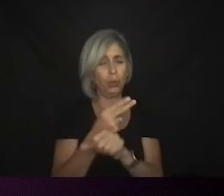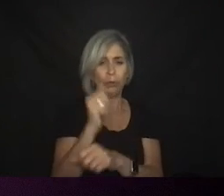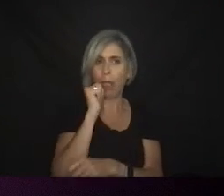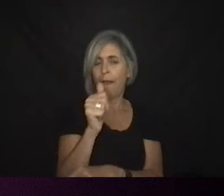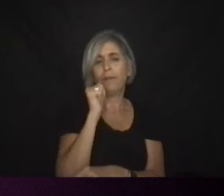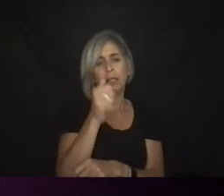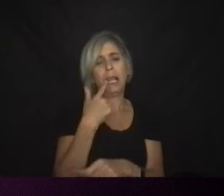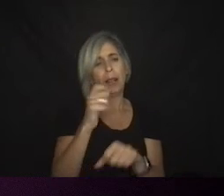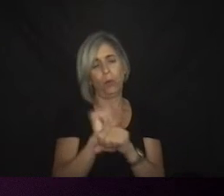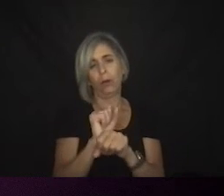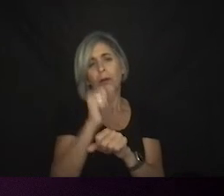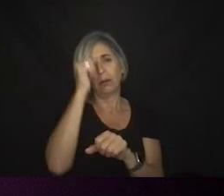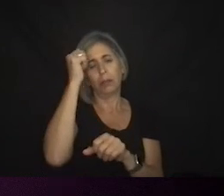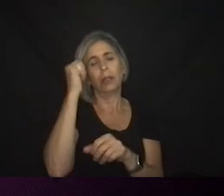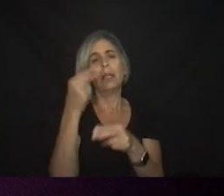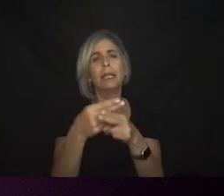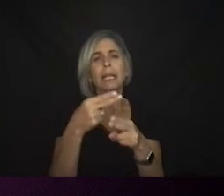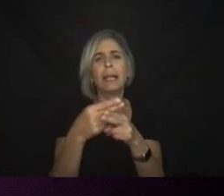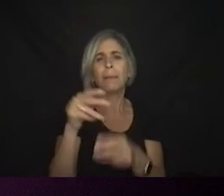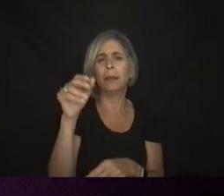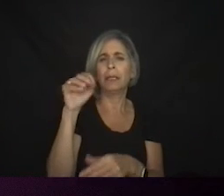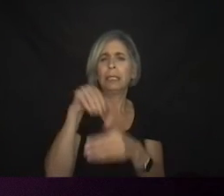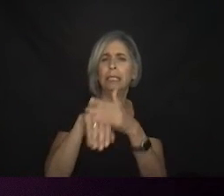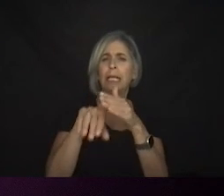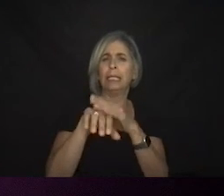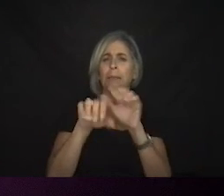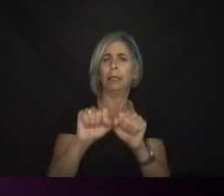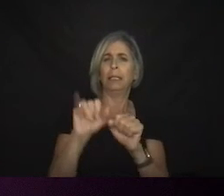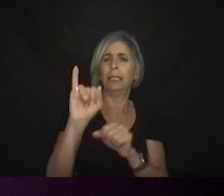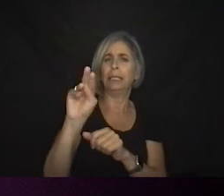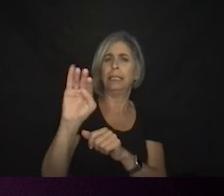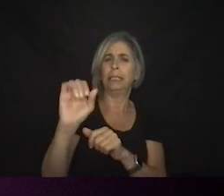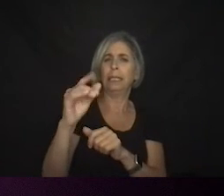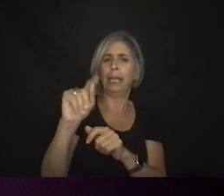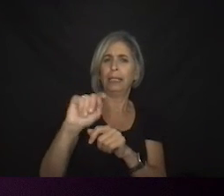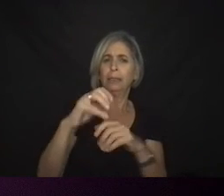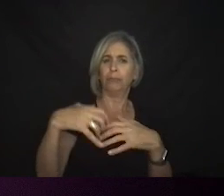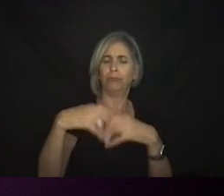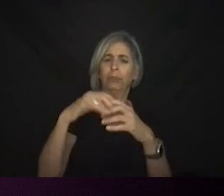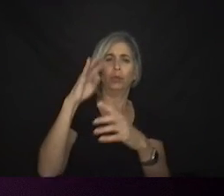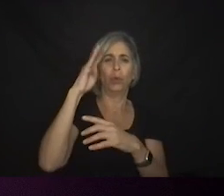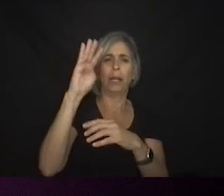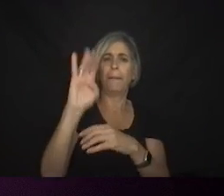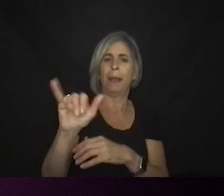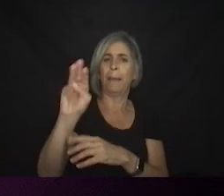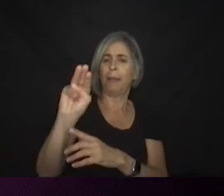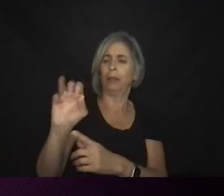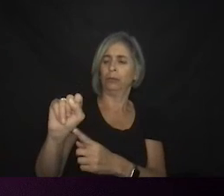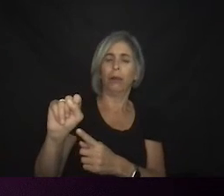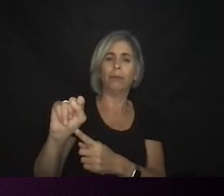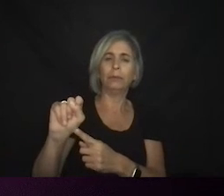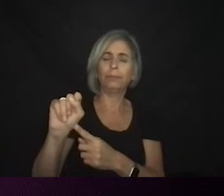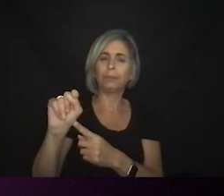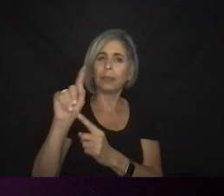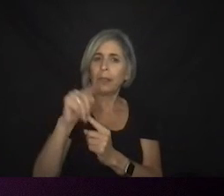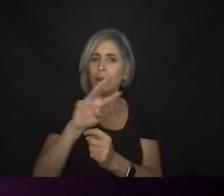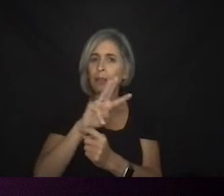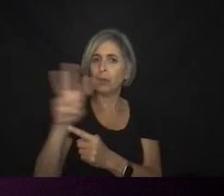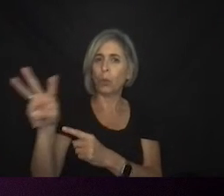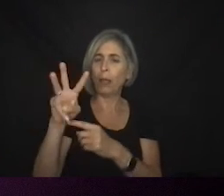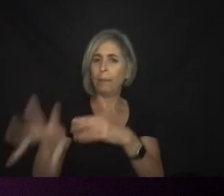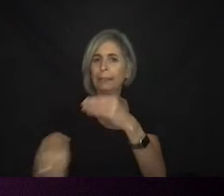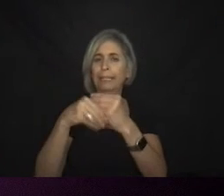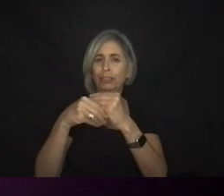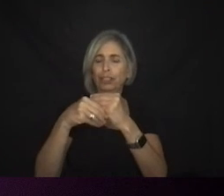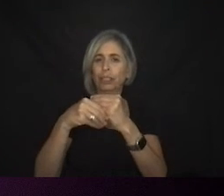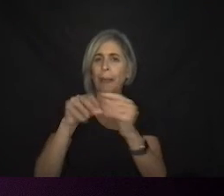every day at work. It's called Accessibility Insights. It's built by Microsoft. This is the web extension, but